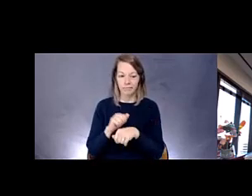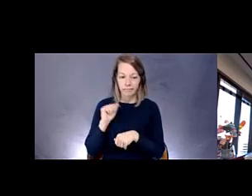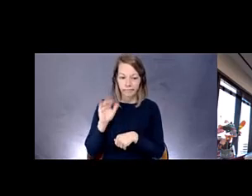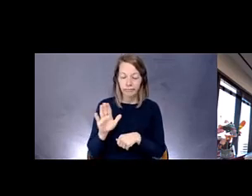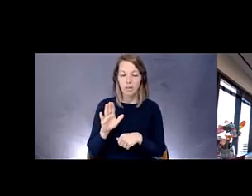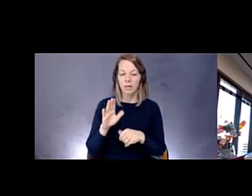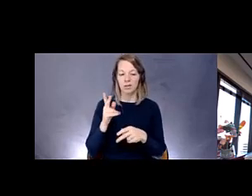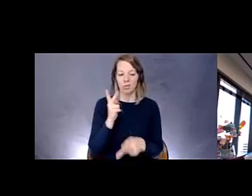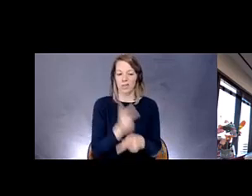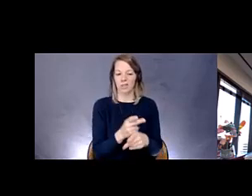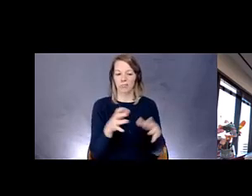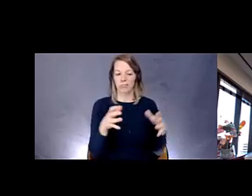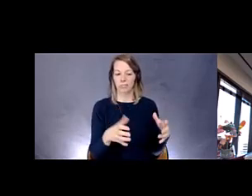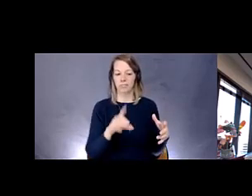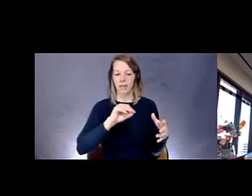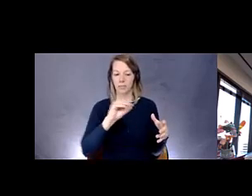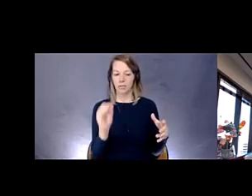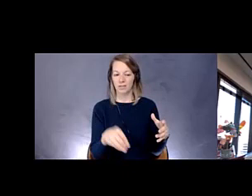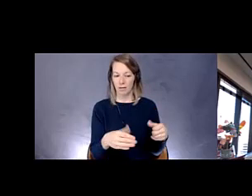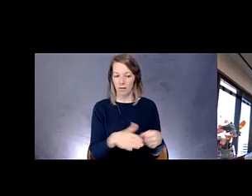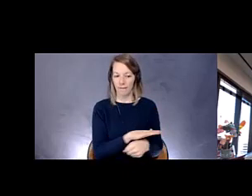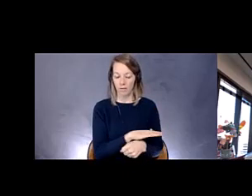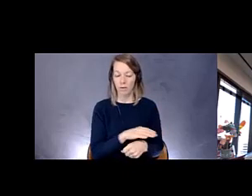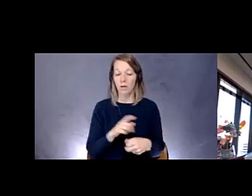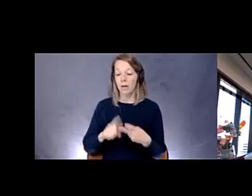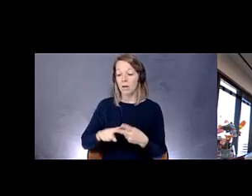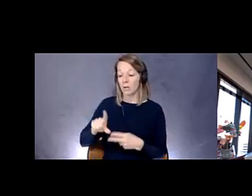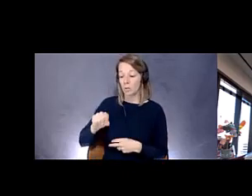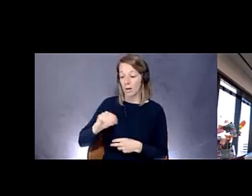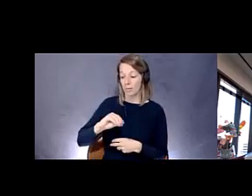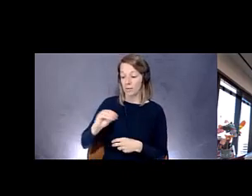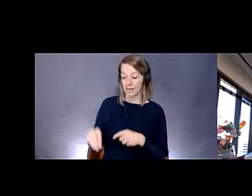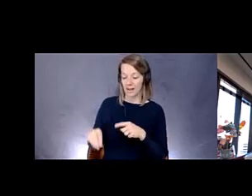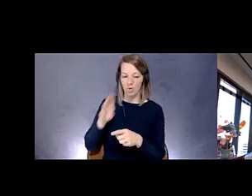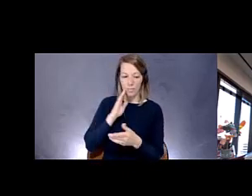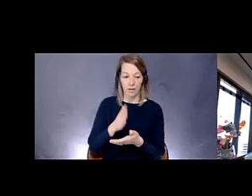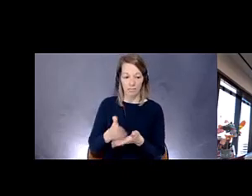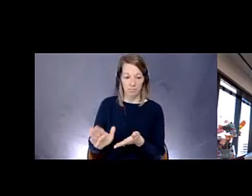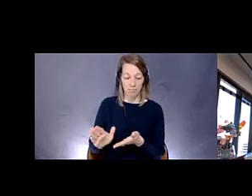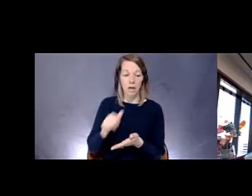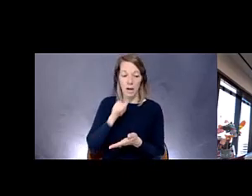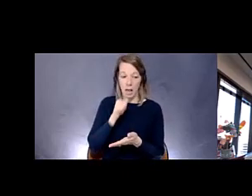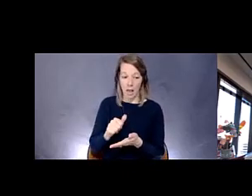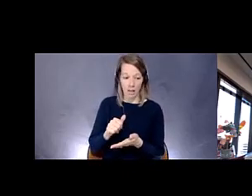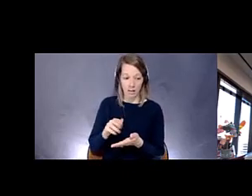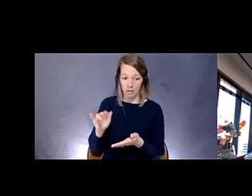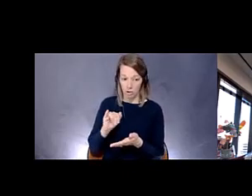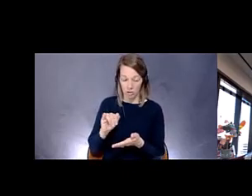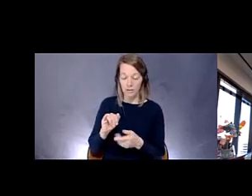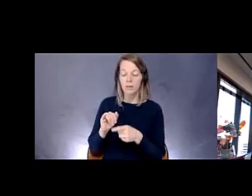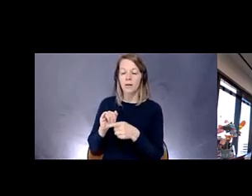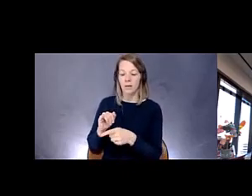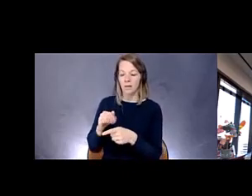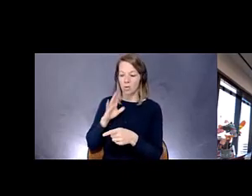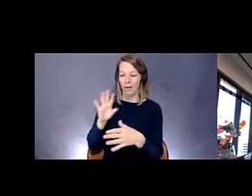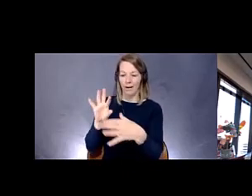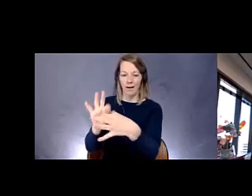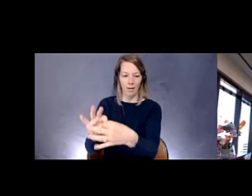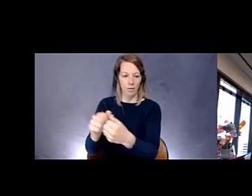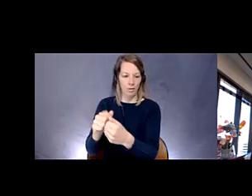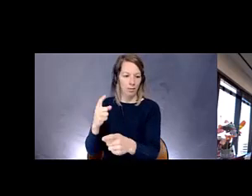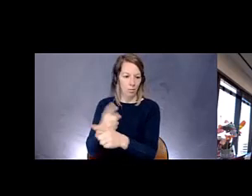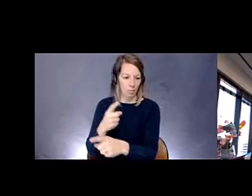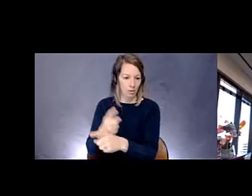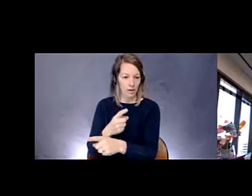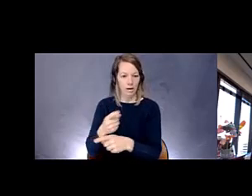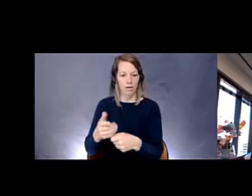that 80% covered. And our other challenge is to take the 20% who would be disenrolled and connect them to affordable coverage. So that is the goal